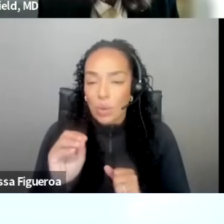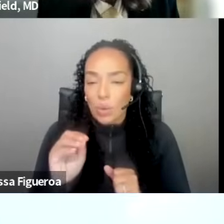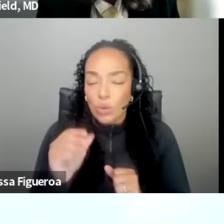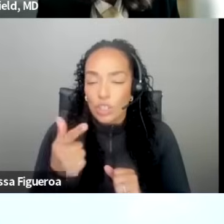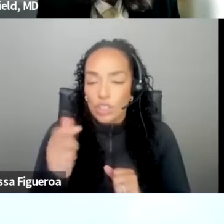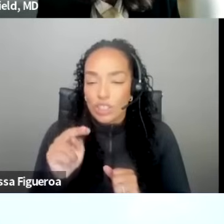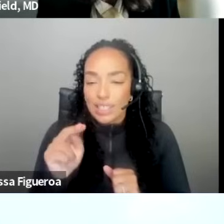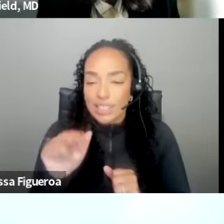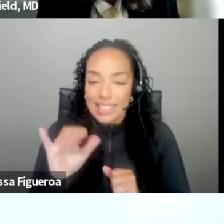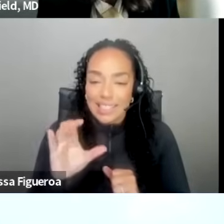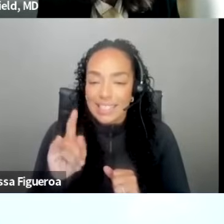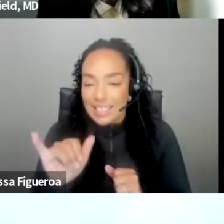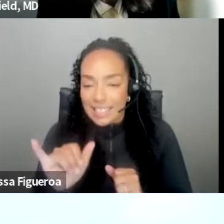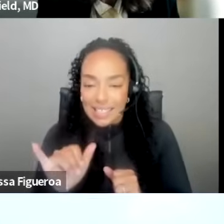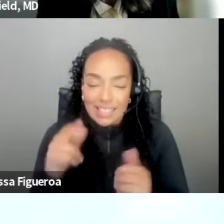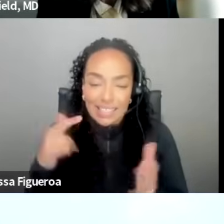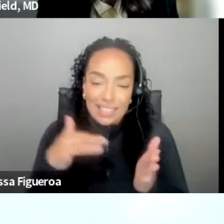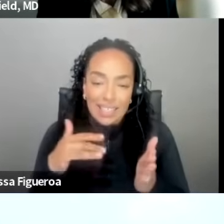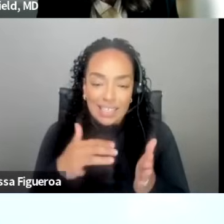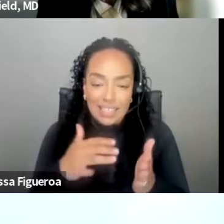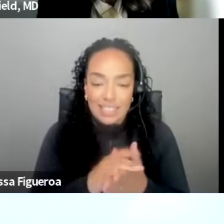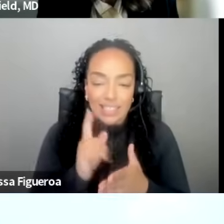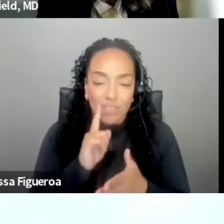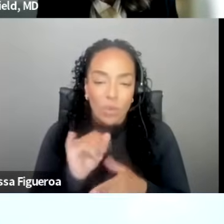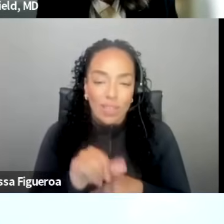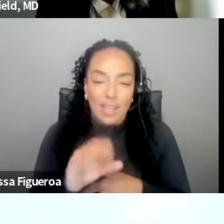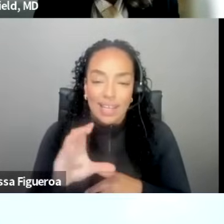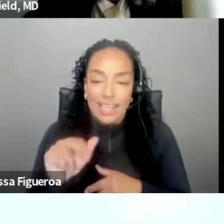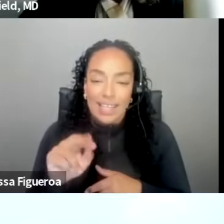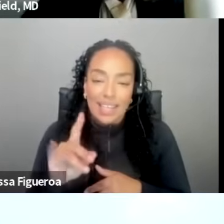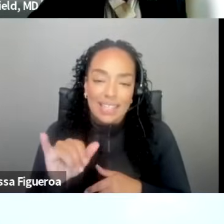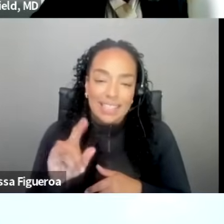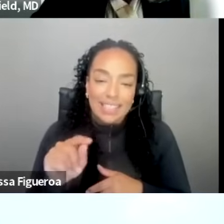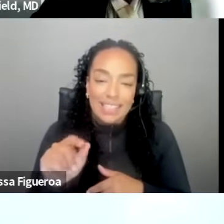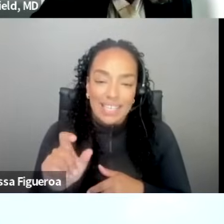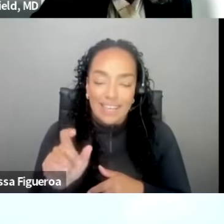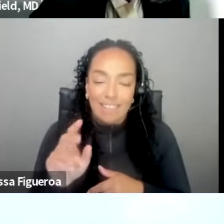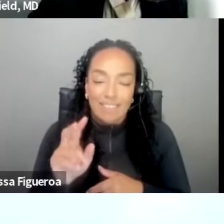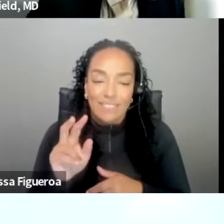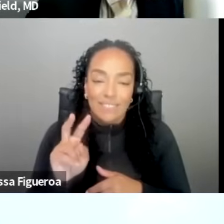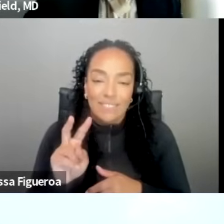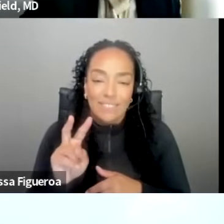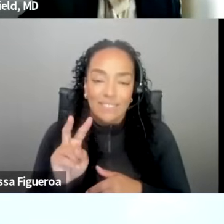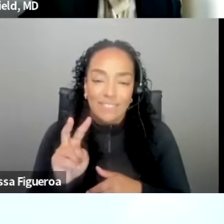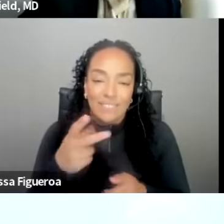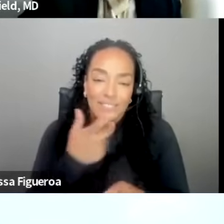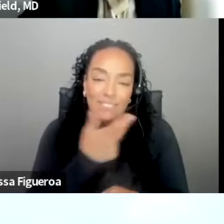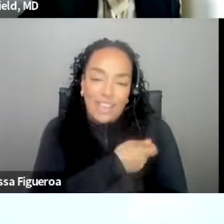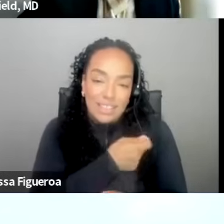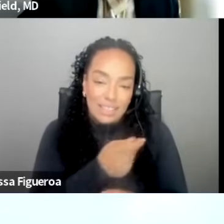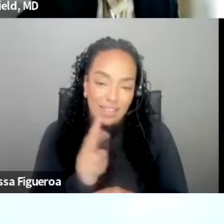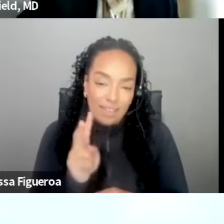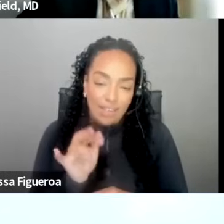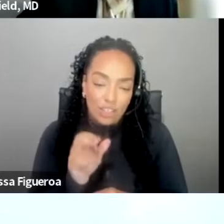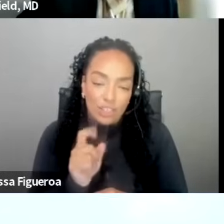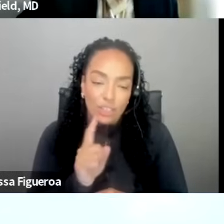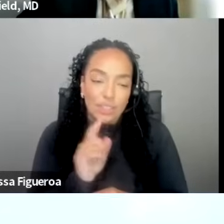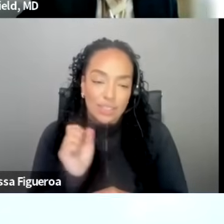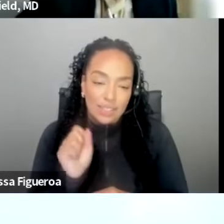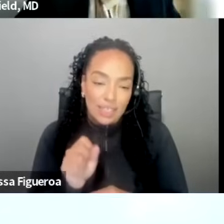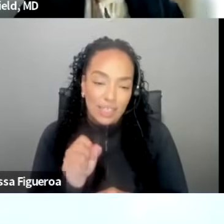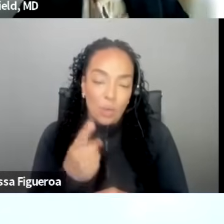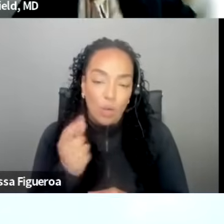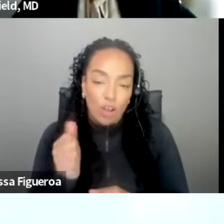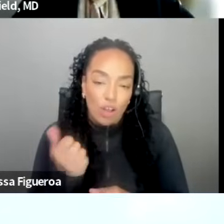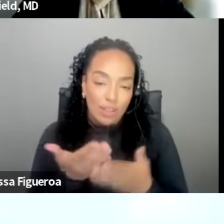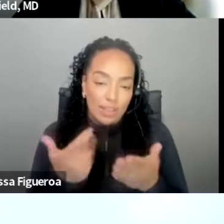using the candidate vaccine viruses. Yeah, so actually, fortunately, one of the other things that we do as